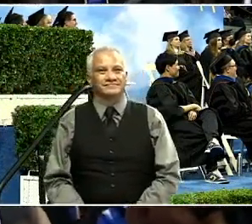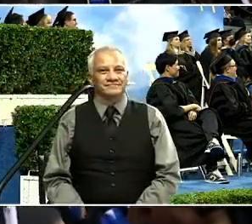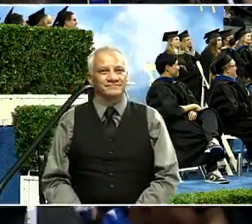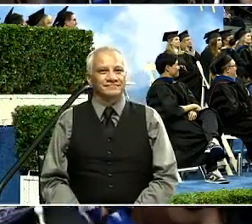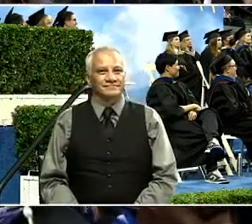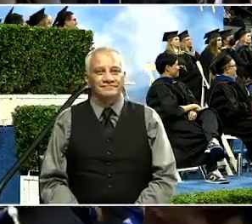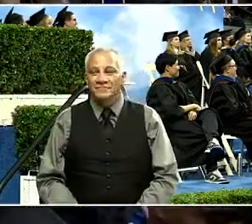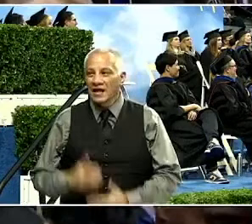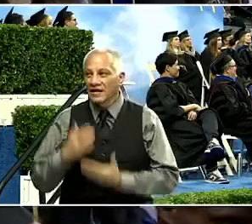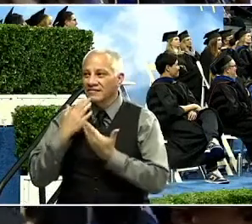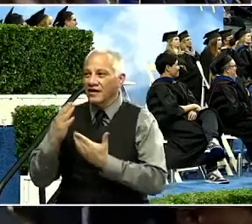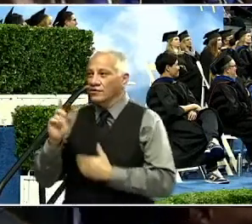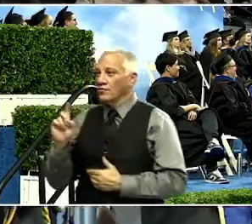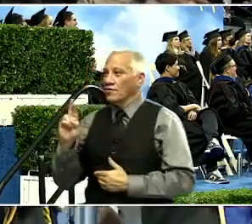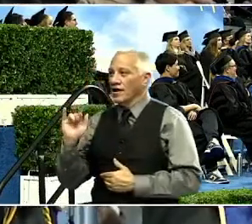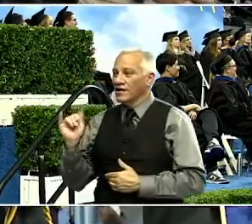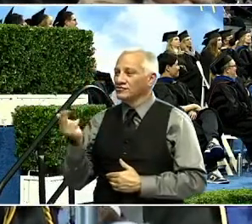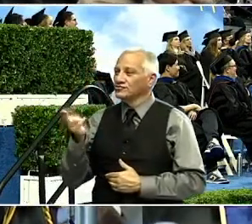Thank you, Adriana.